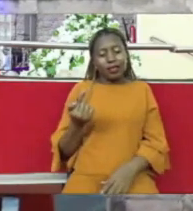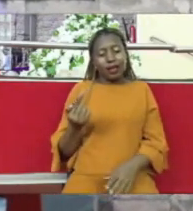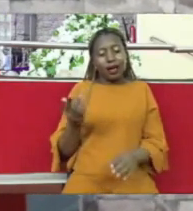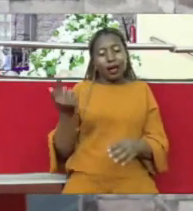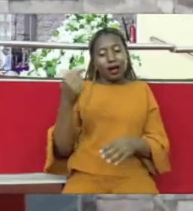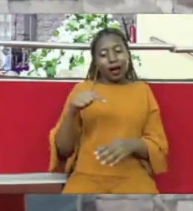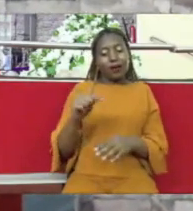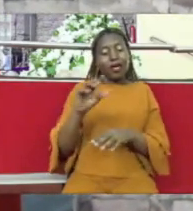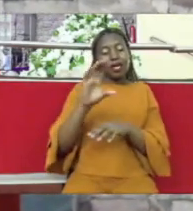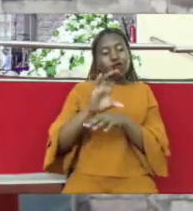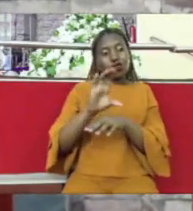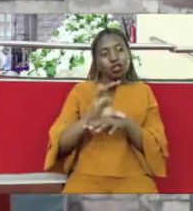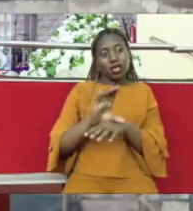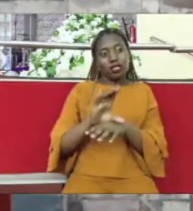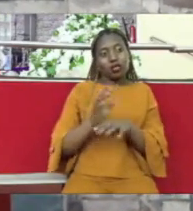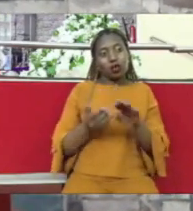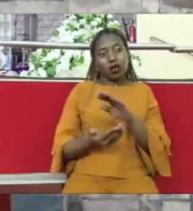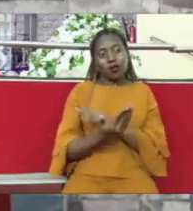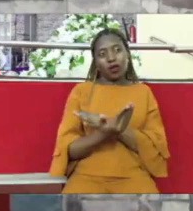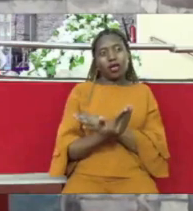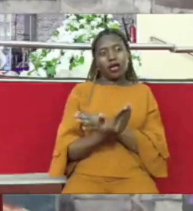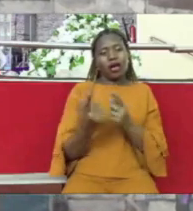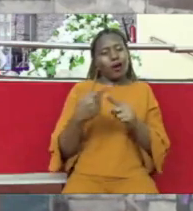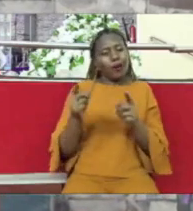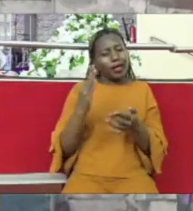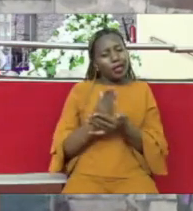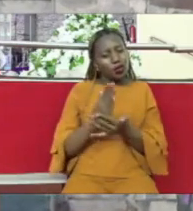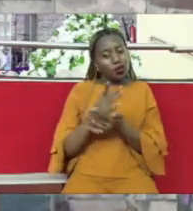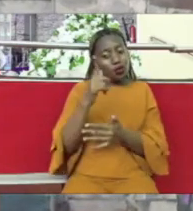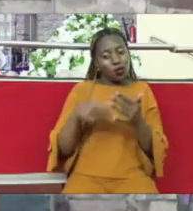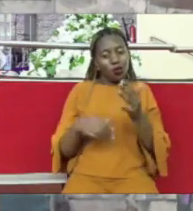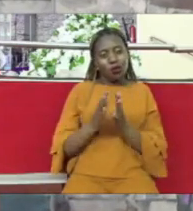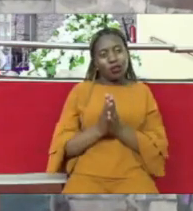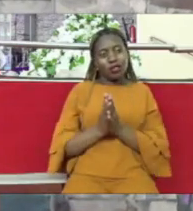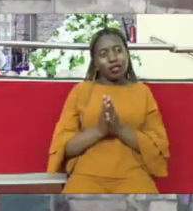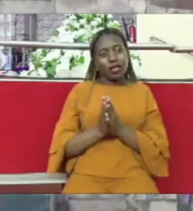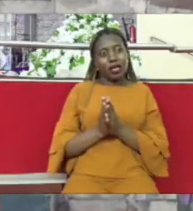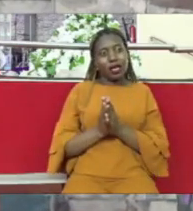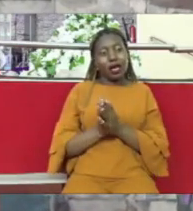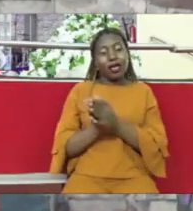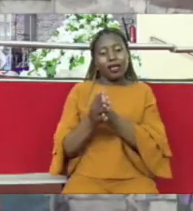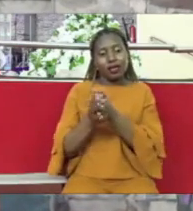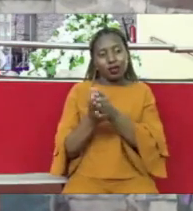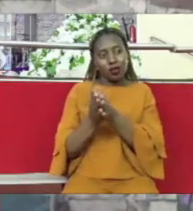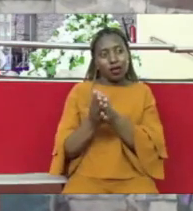morning. But the truth of the matter is that the story of that Samaritan woman